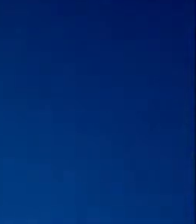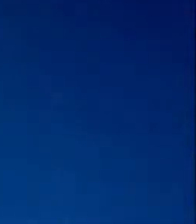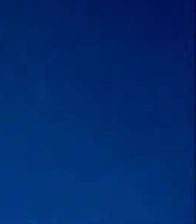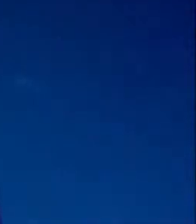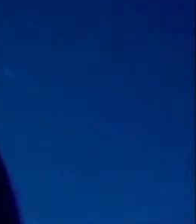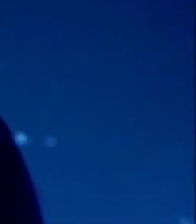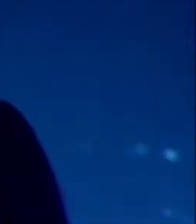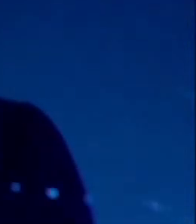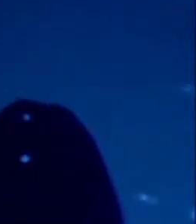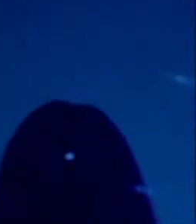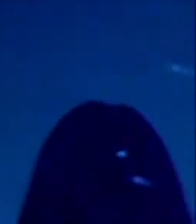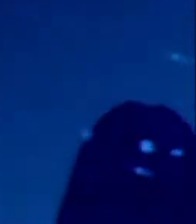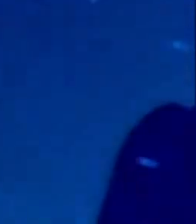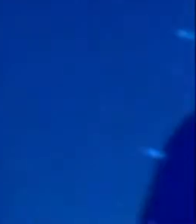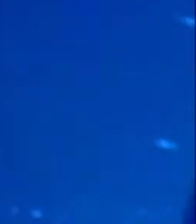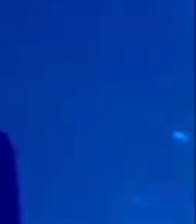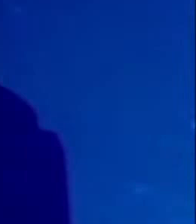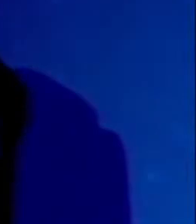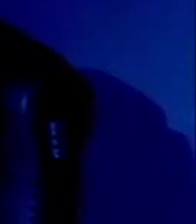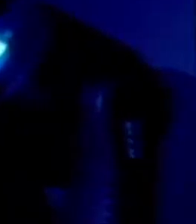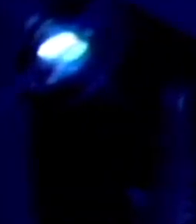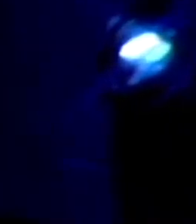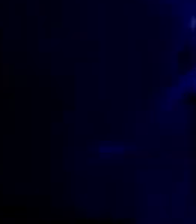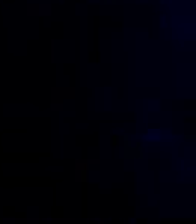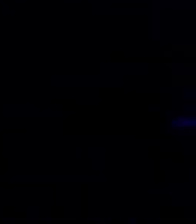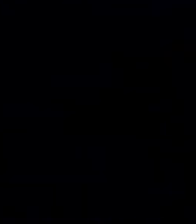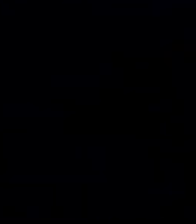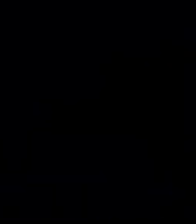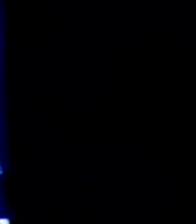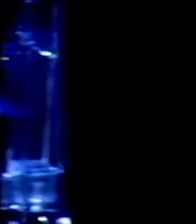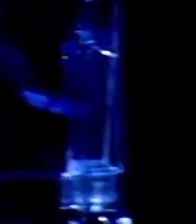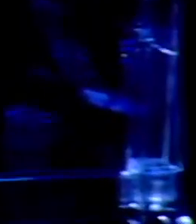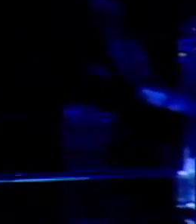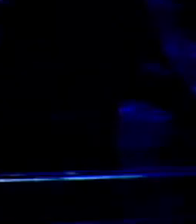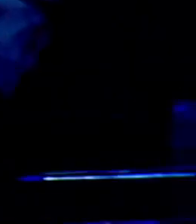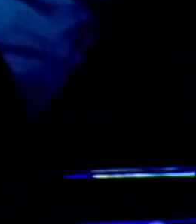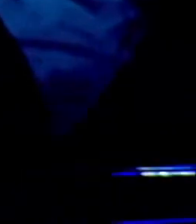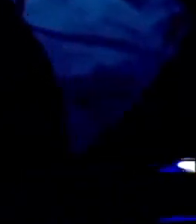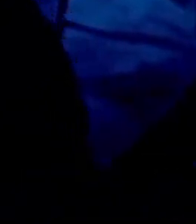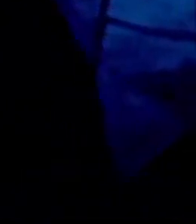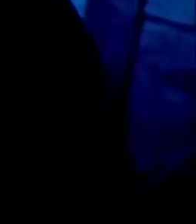morn. Oh,